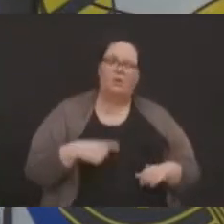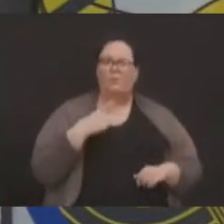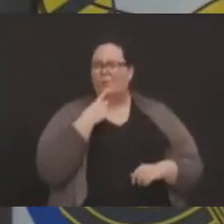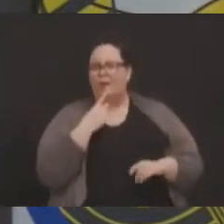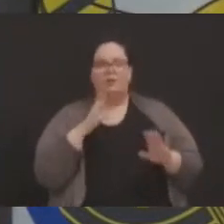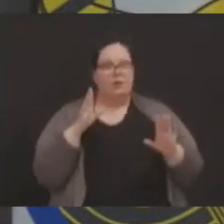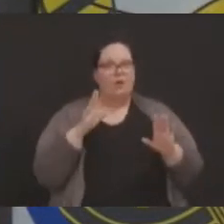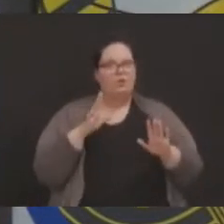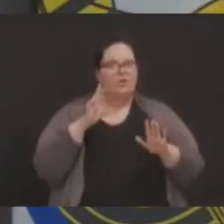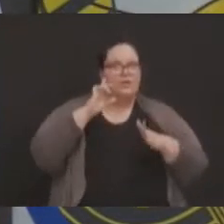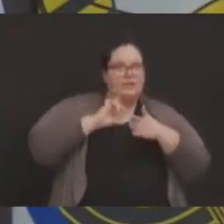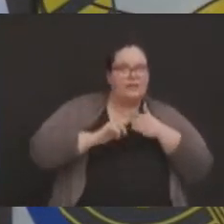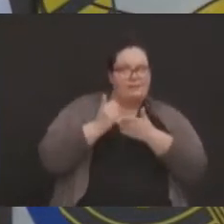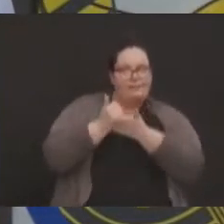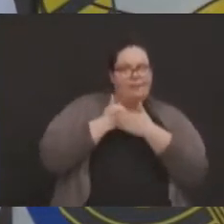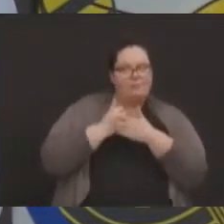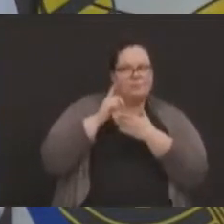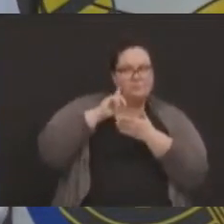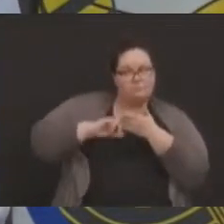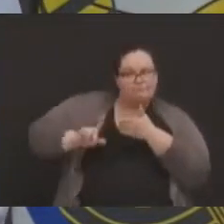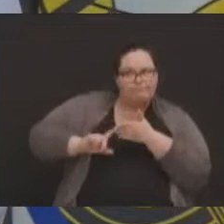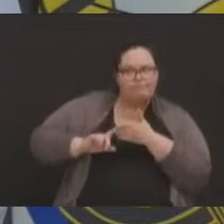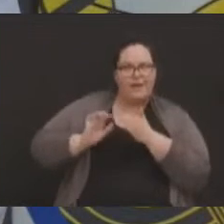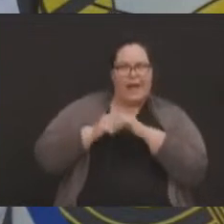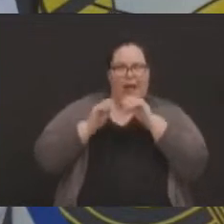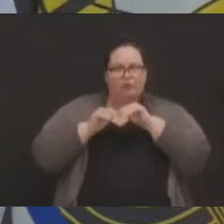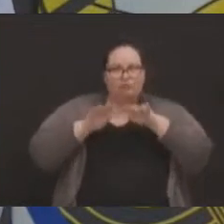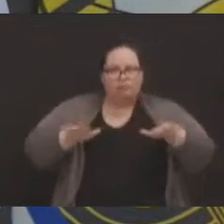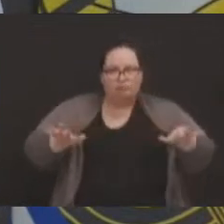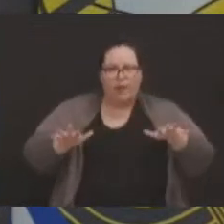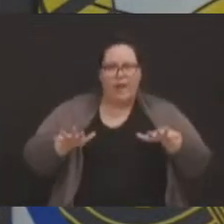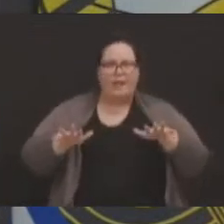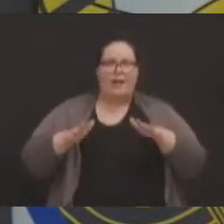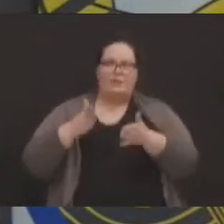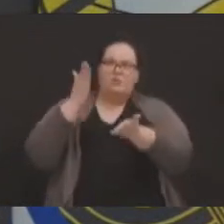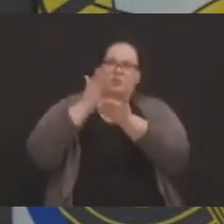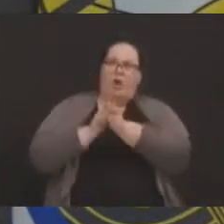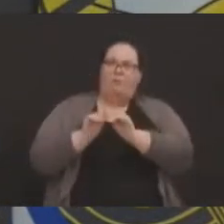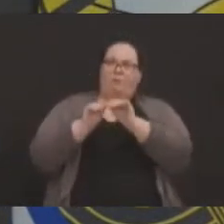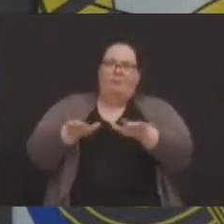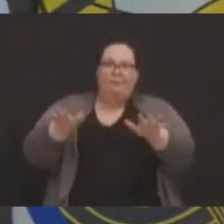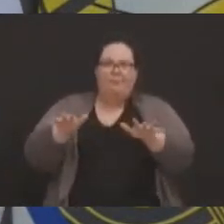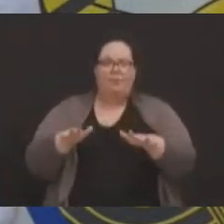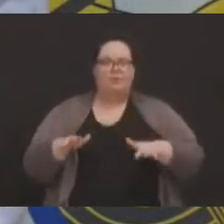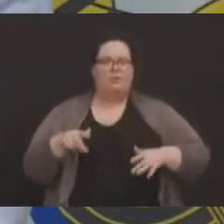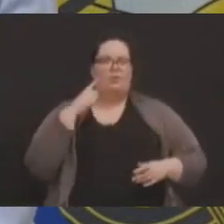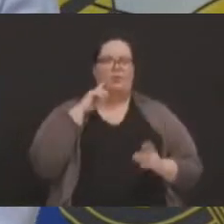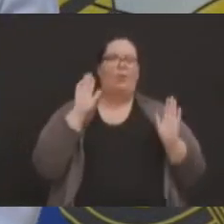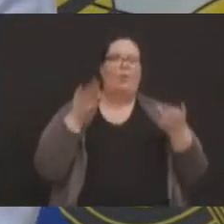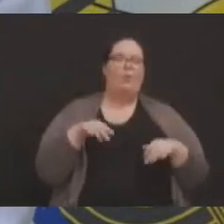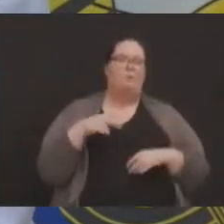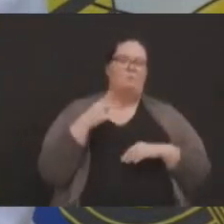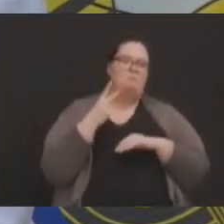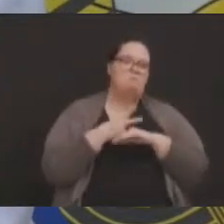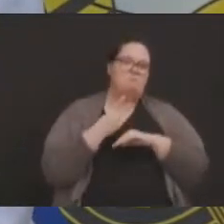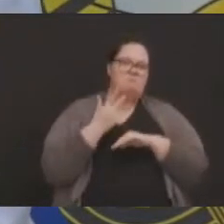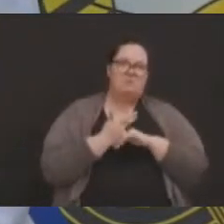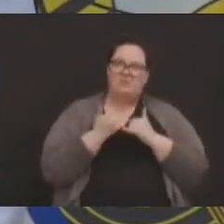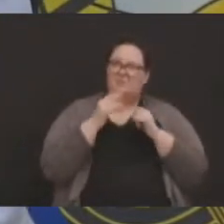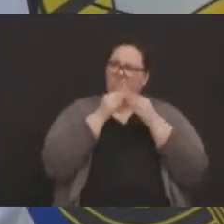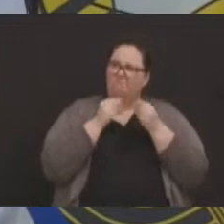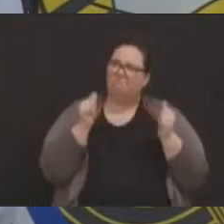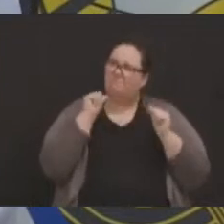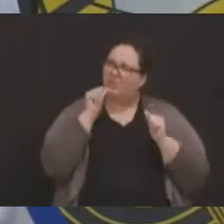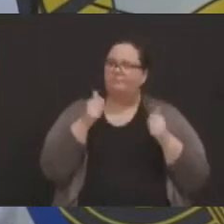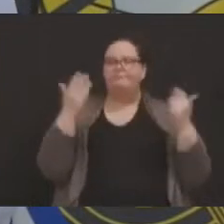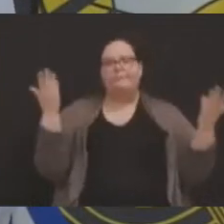tests de dépistage nous aideront à déterminer comment le virus se propage et nous permettront d'assurer l'isolement des personnes qui